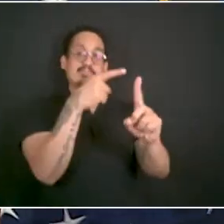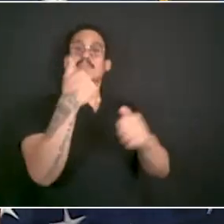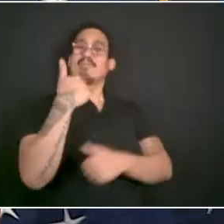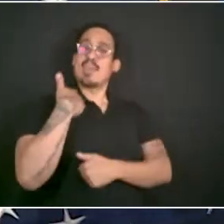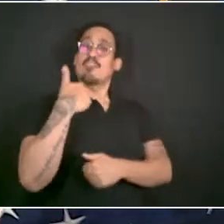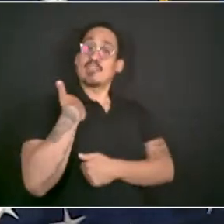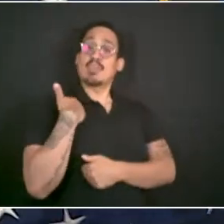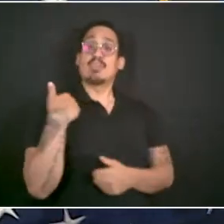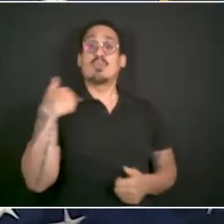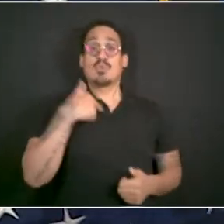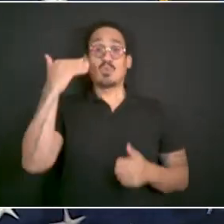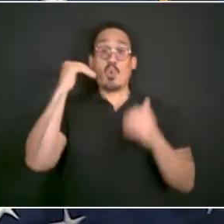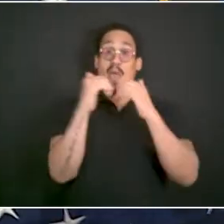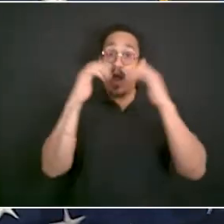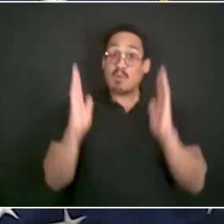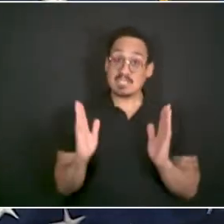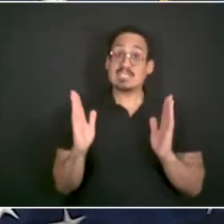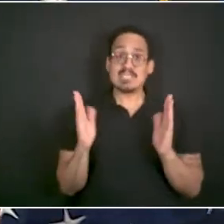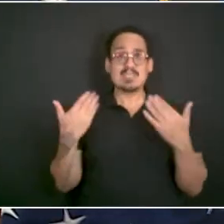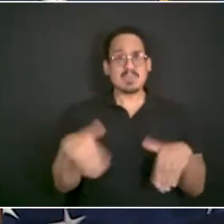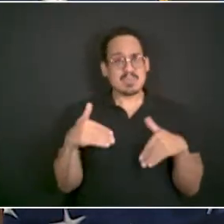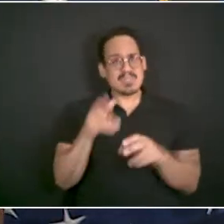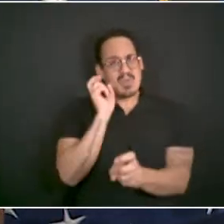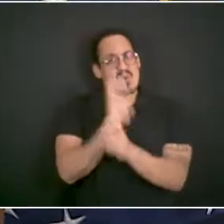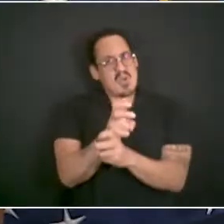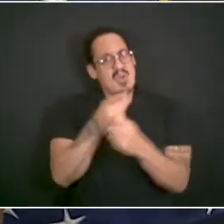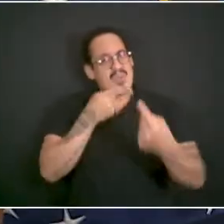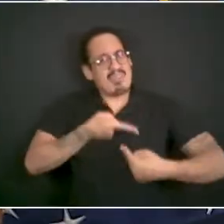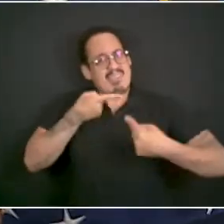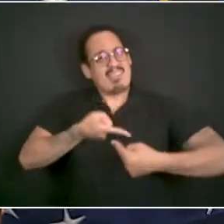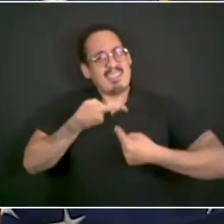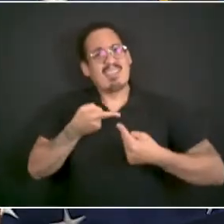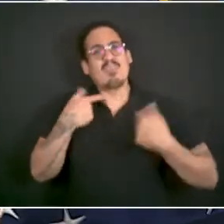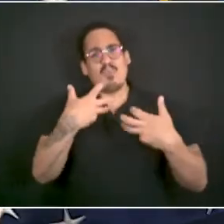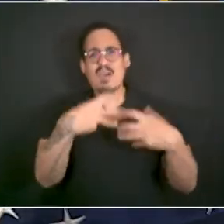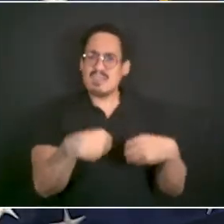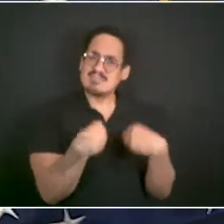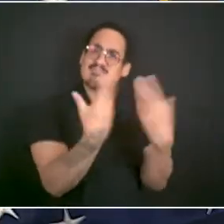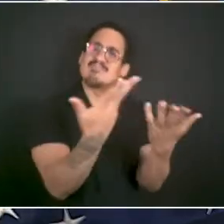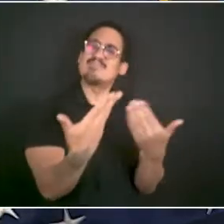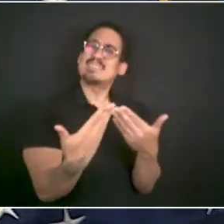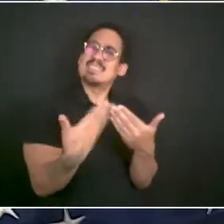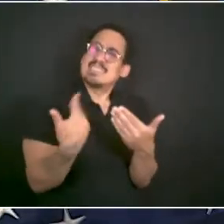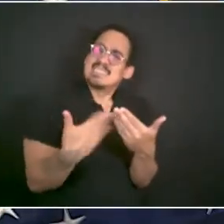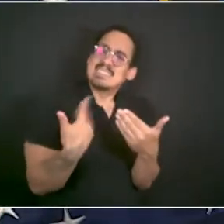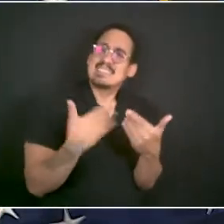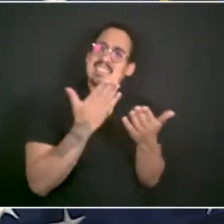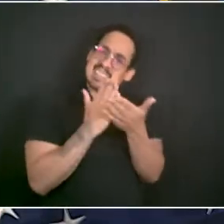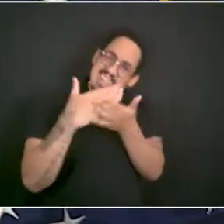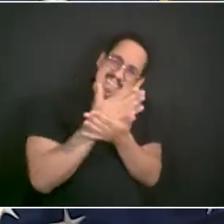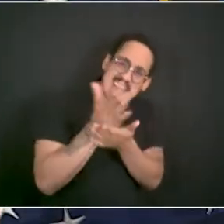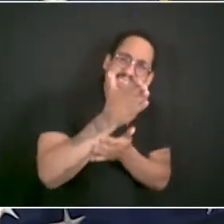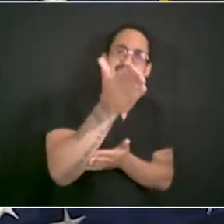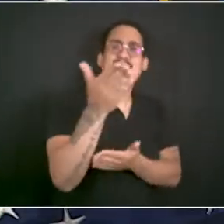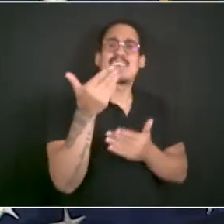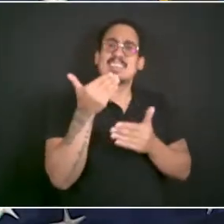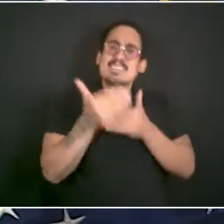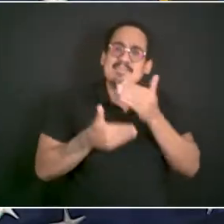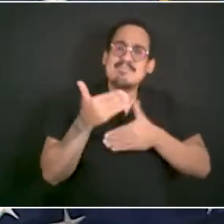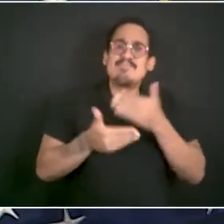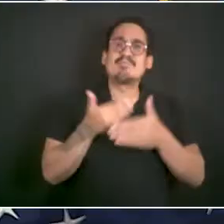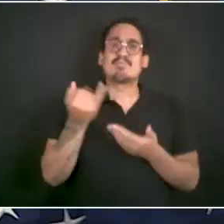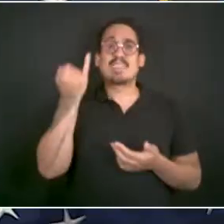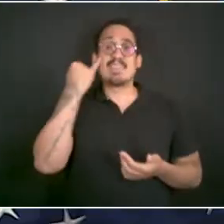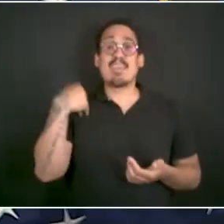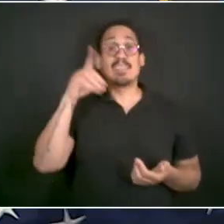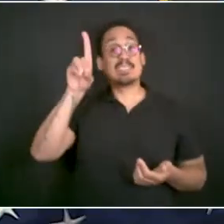just nut to crack for folks. And so everything from let's help you navigate Housing Connect. If you have a hearing, vision, or mobility disability, let's make sure we can